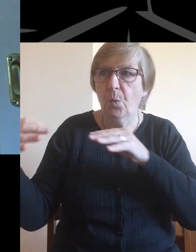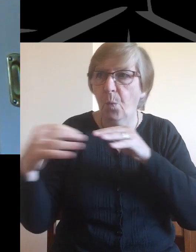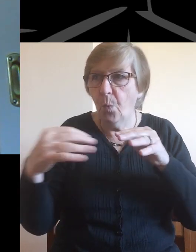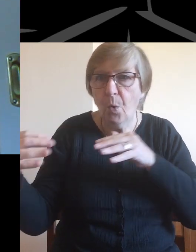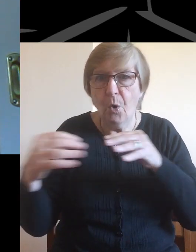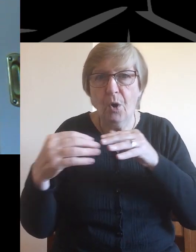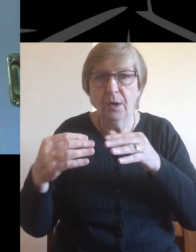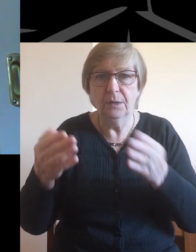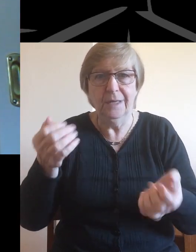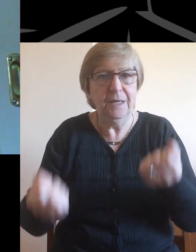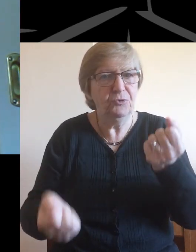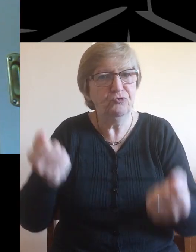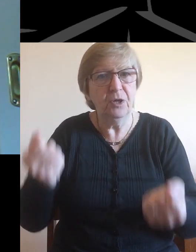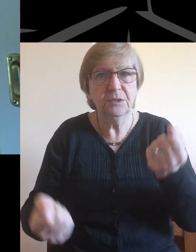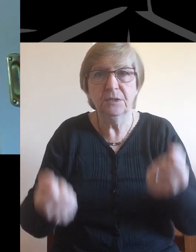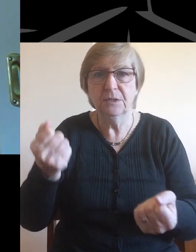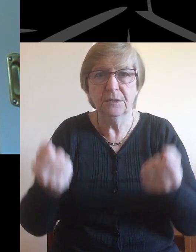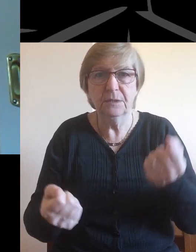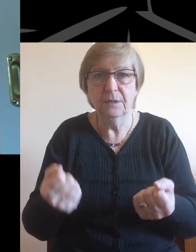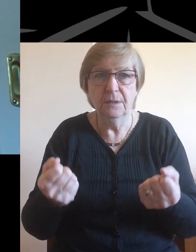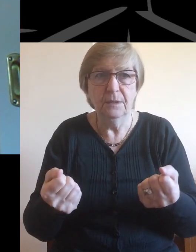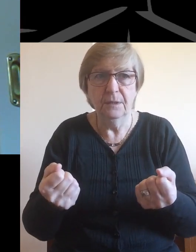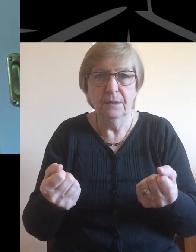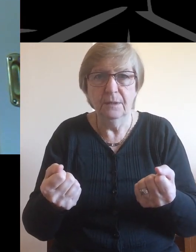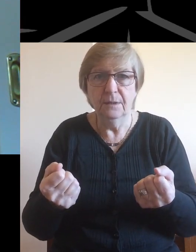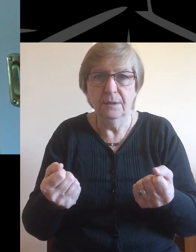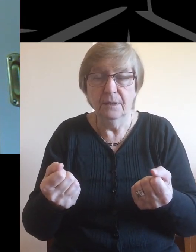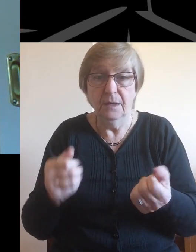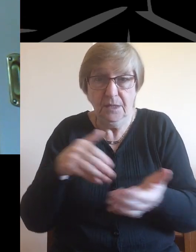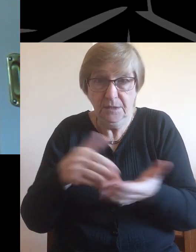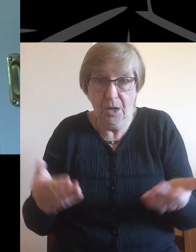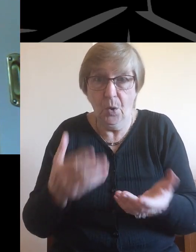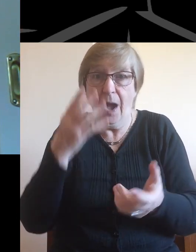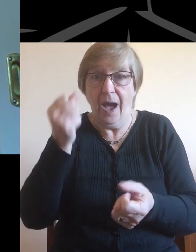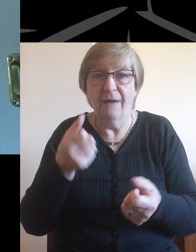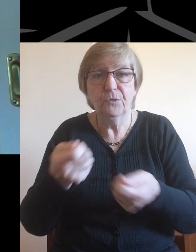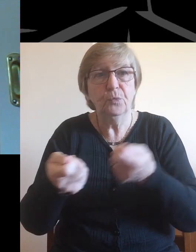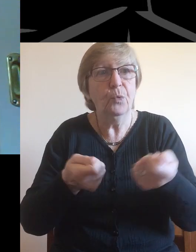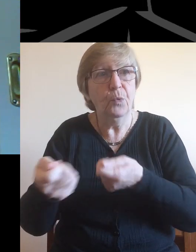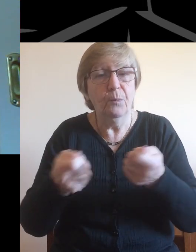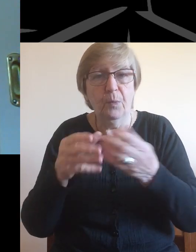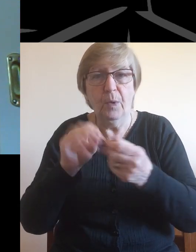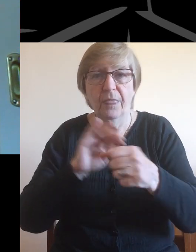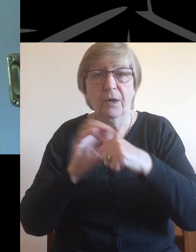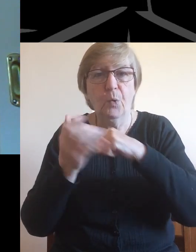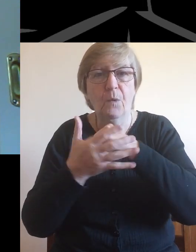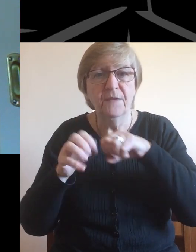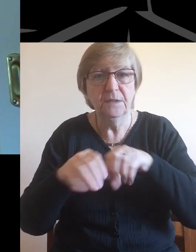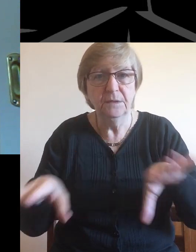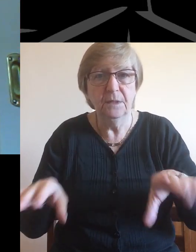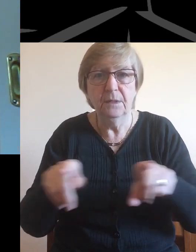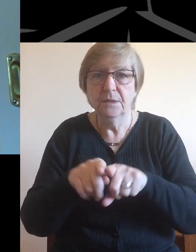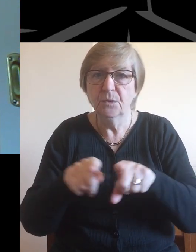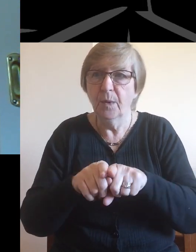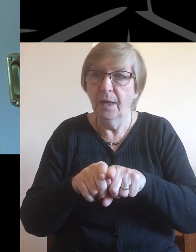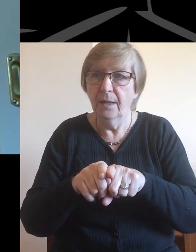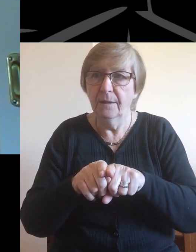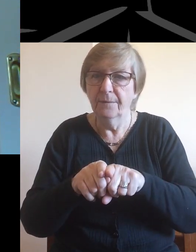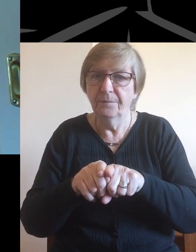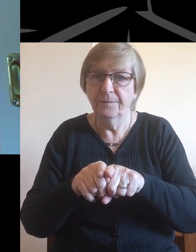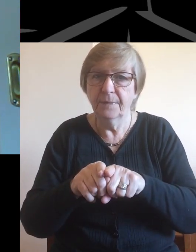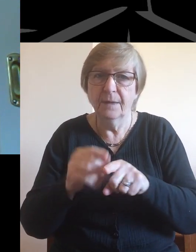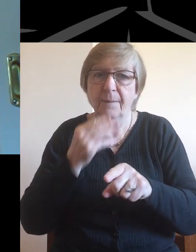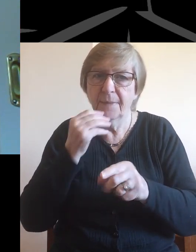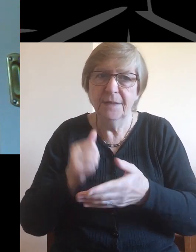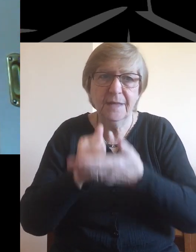war and injustice, and who now have to cope with the threat of COVID as well. We ask that help